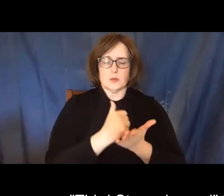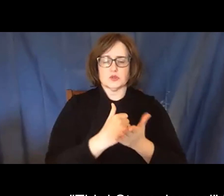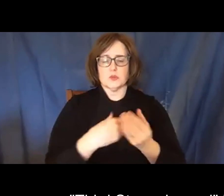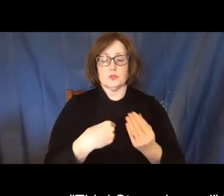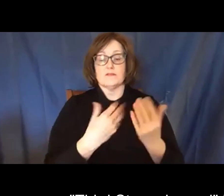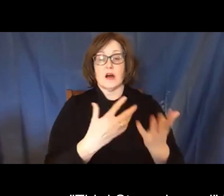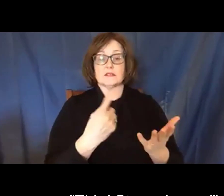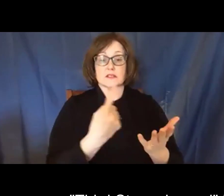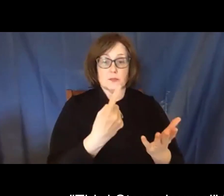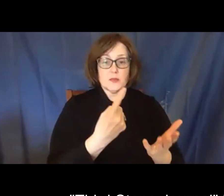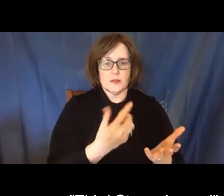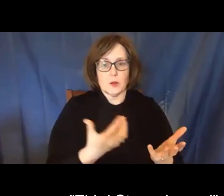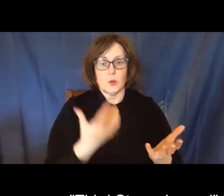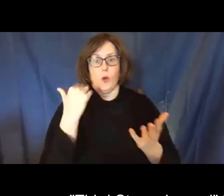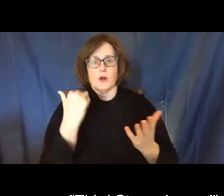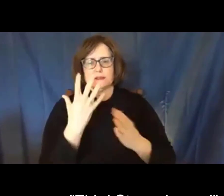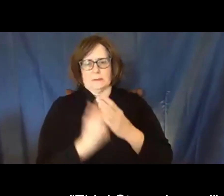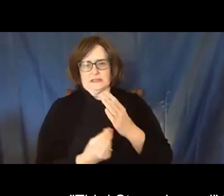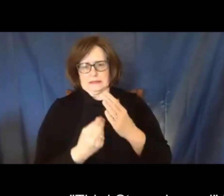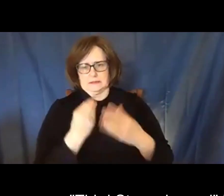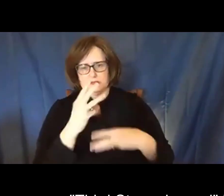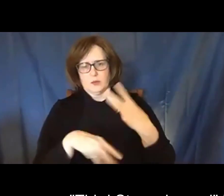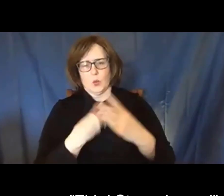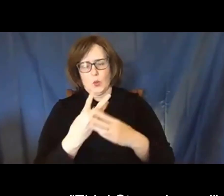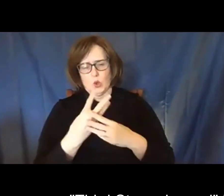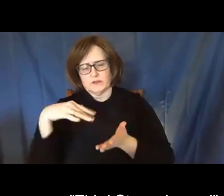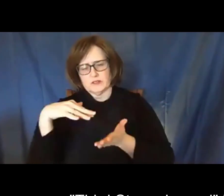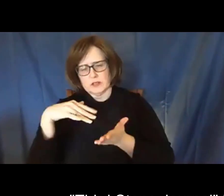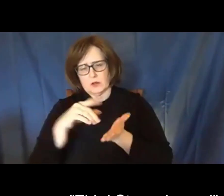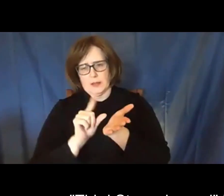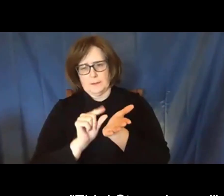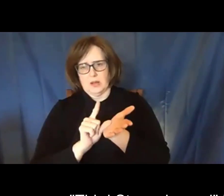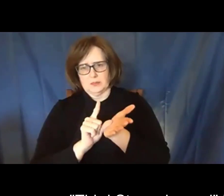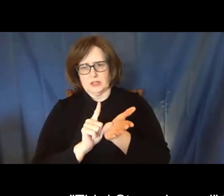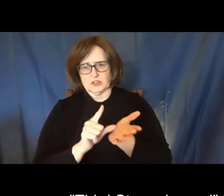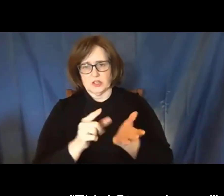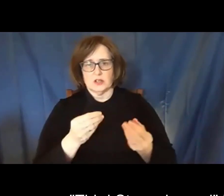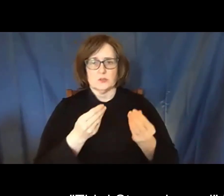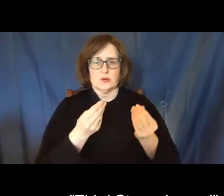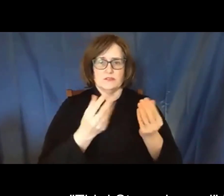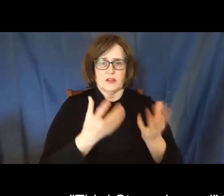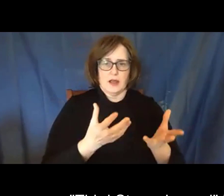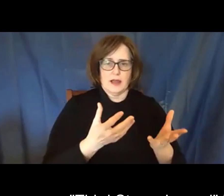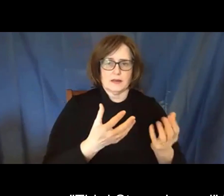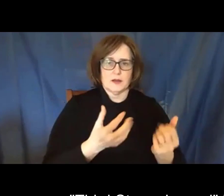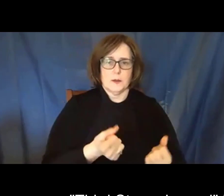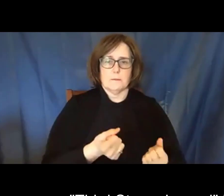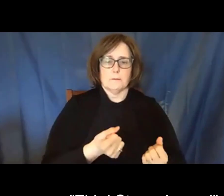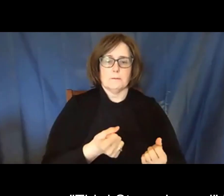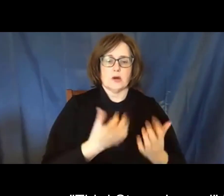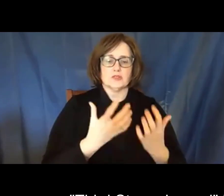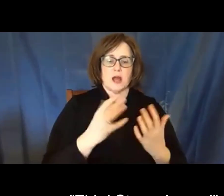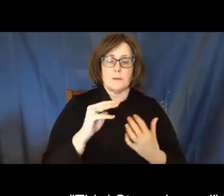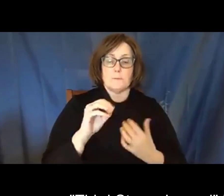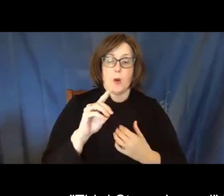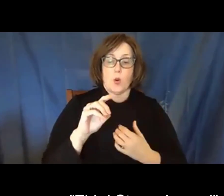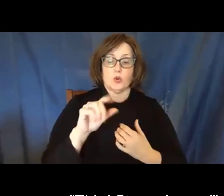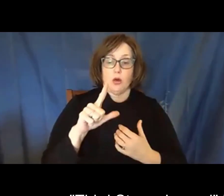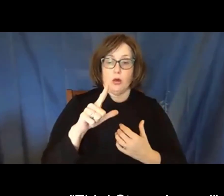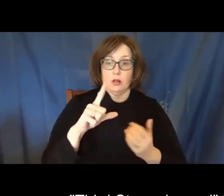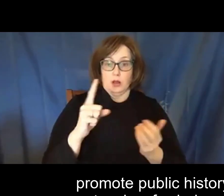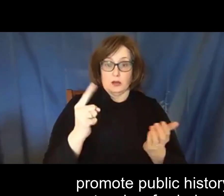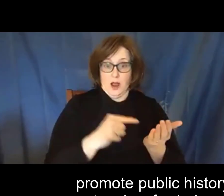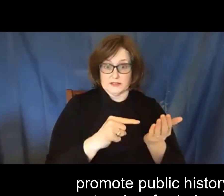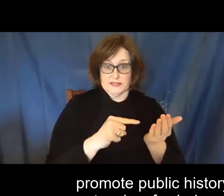Third Stone Journal intends to provide multimodal content, serve as a hub for Black